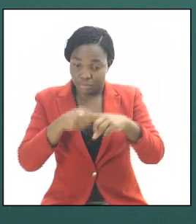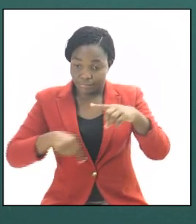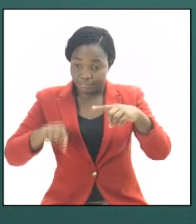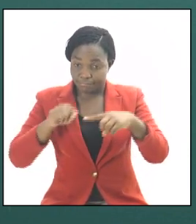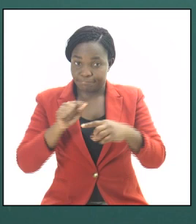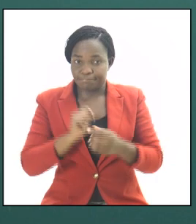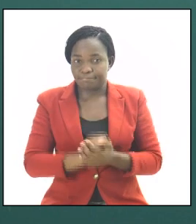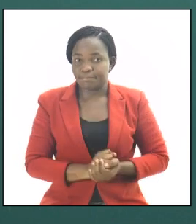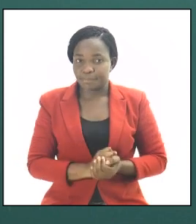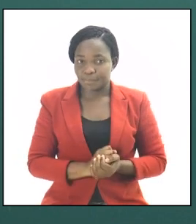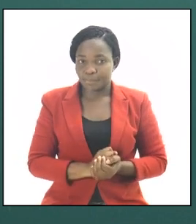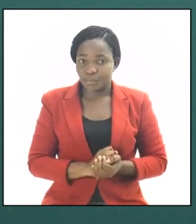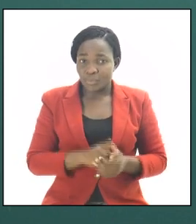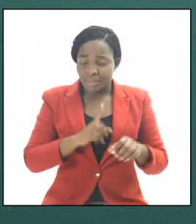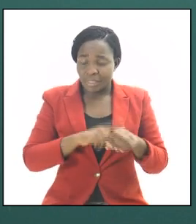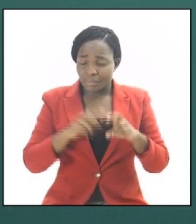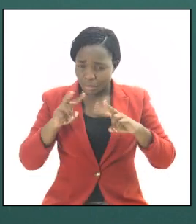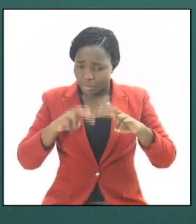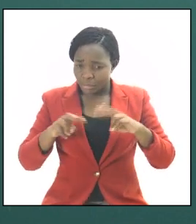18.87577625.